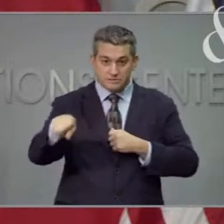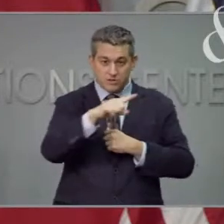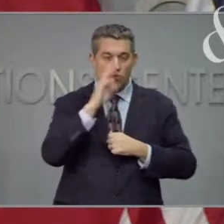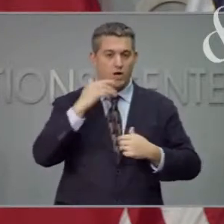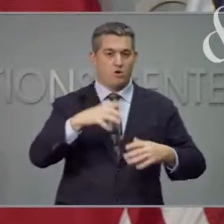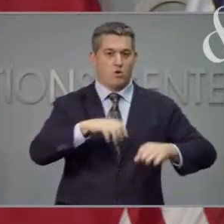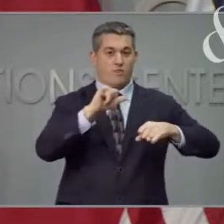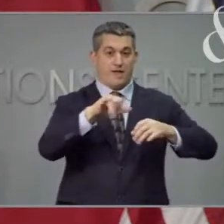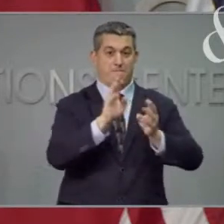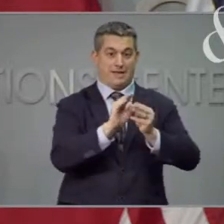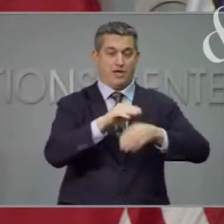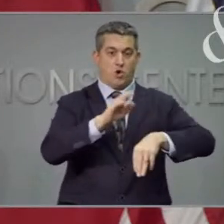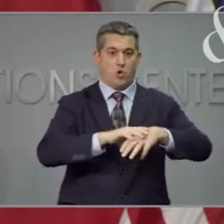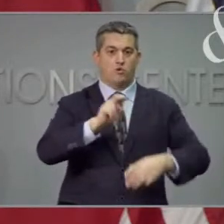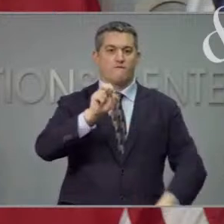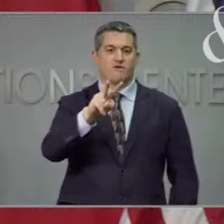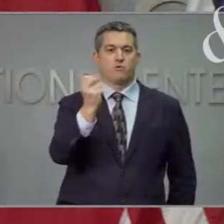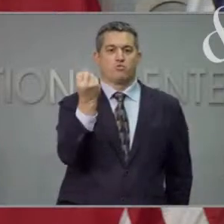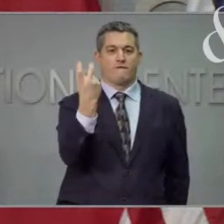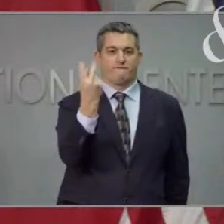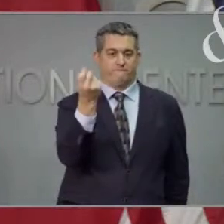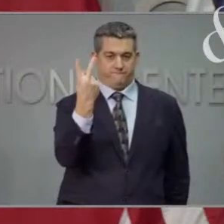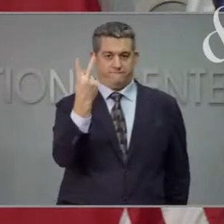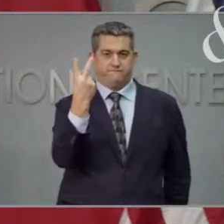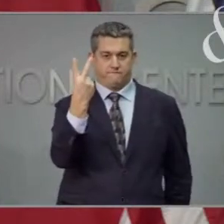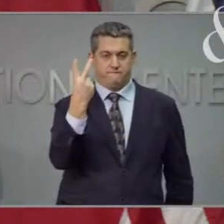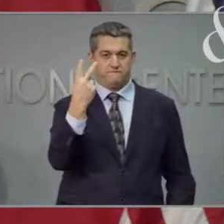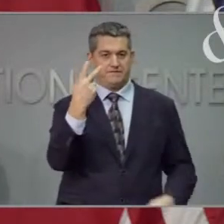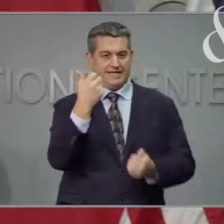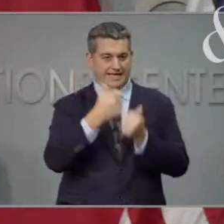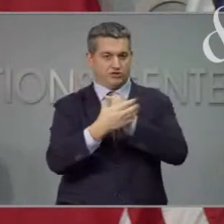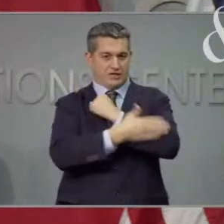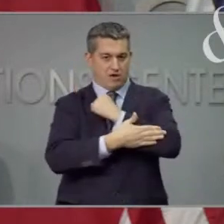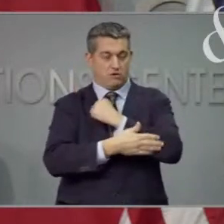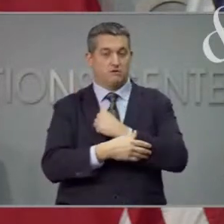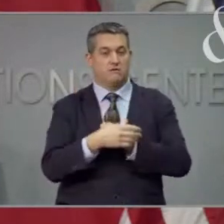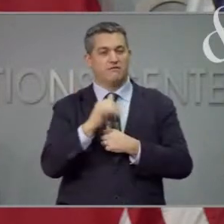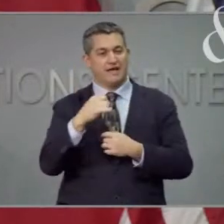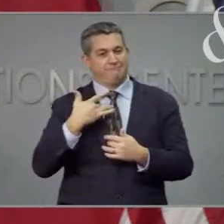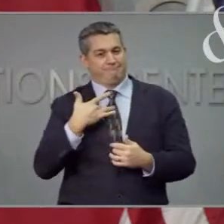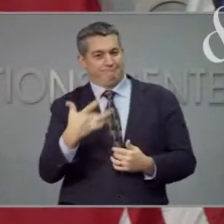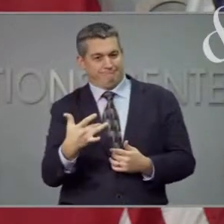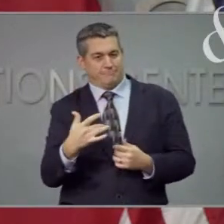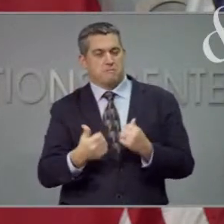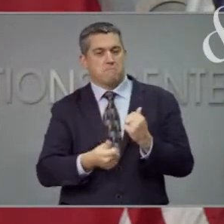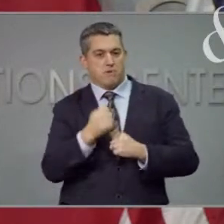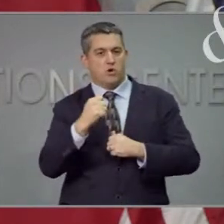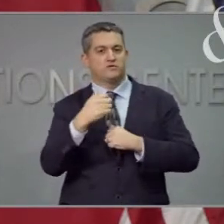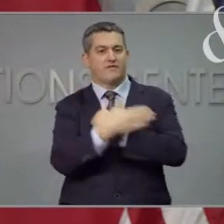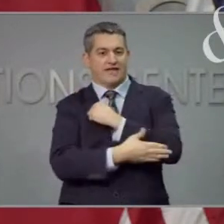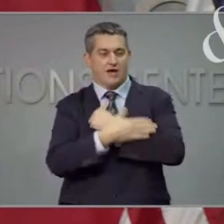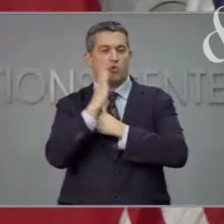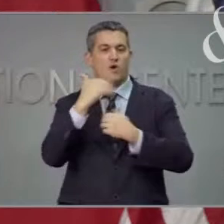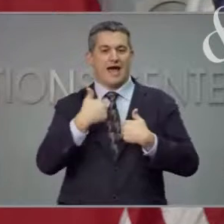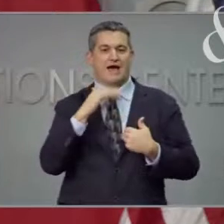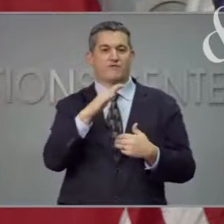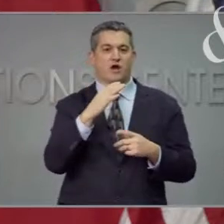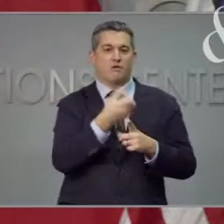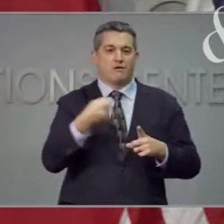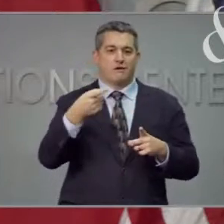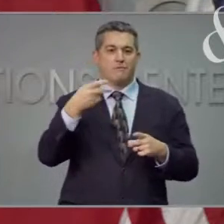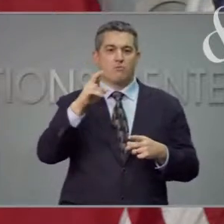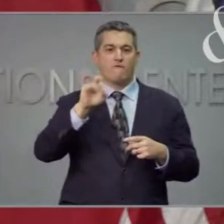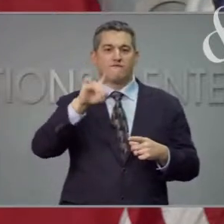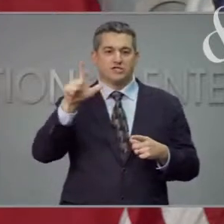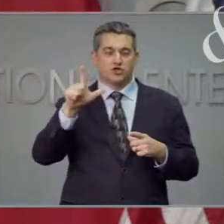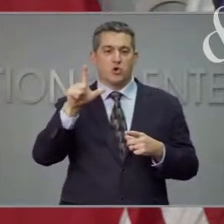that meeting on November the 12th. That is also traditionally when many of the county boards would hold their provisional ballot